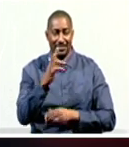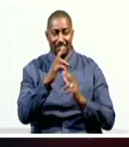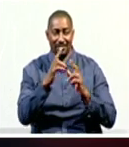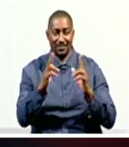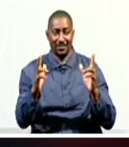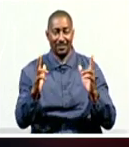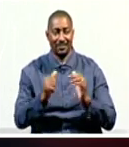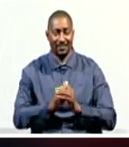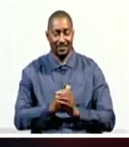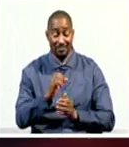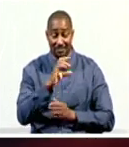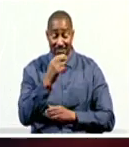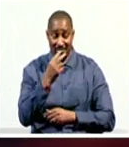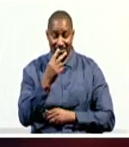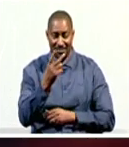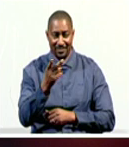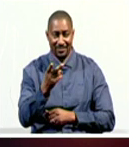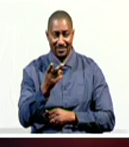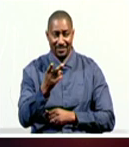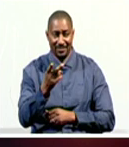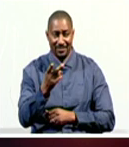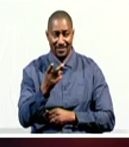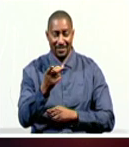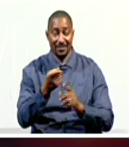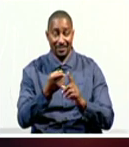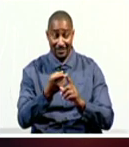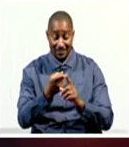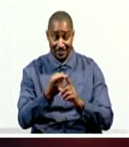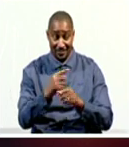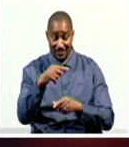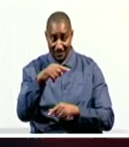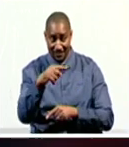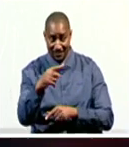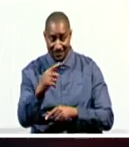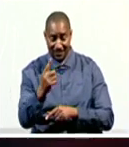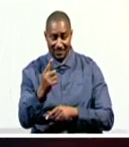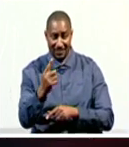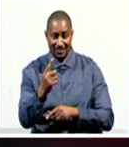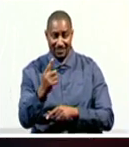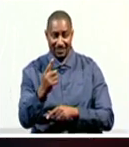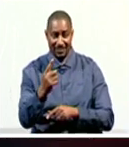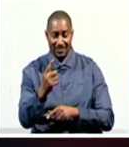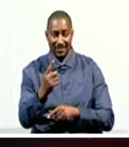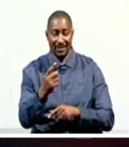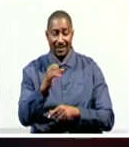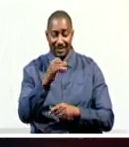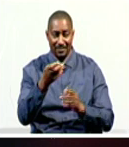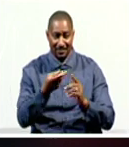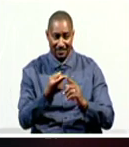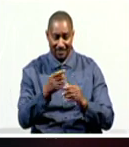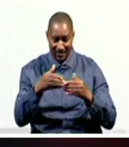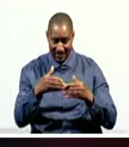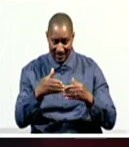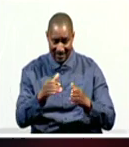Harambee Prosperity 1 and 2, from a distance, one can easily conclude that they are the same. But they are